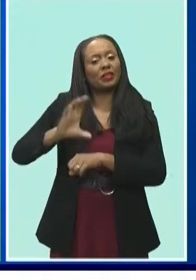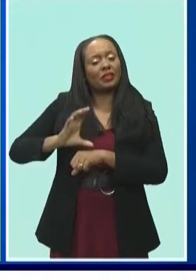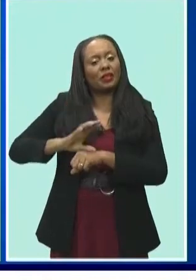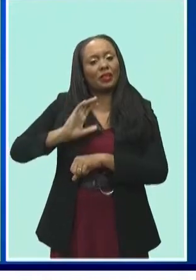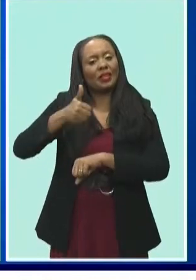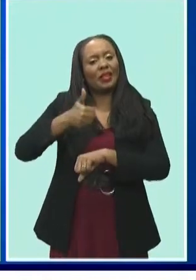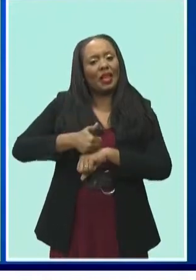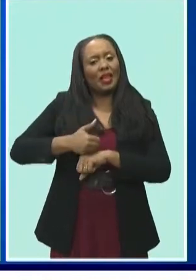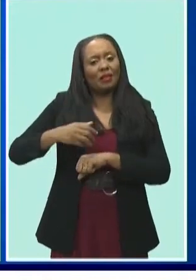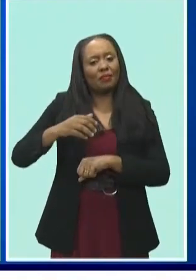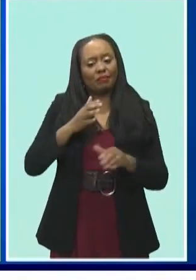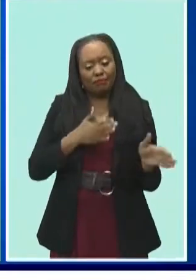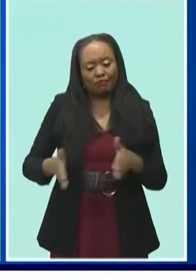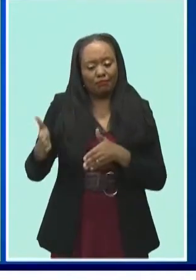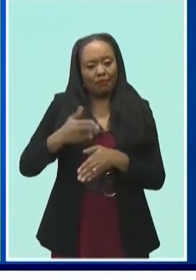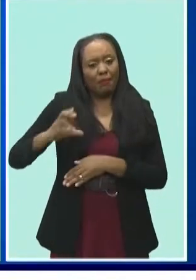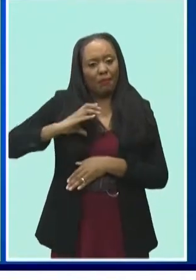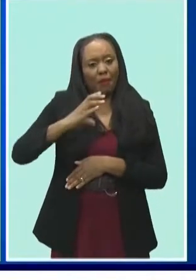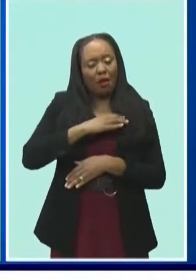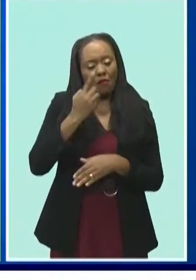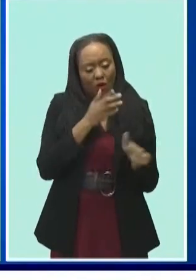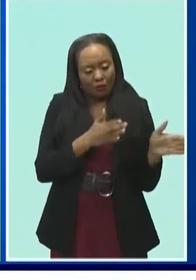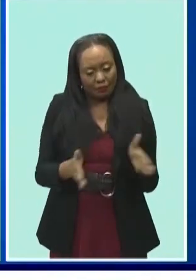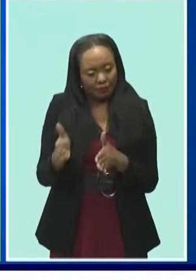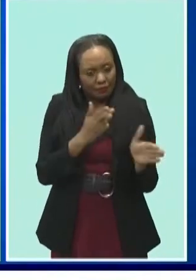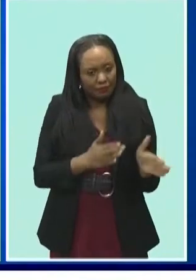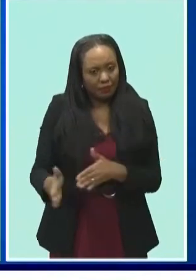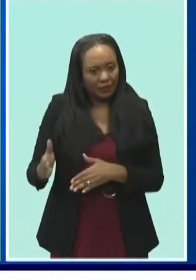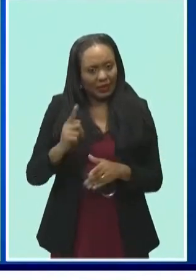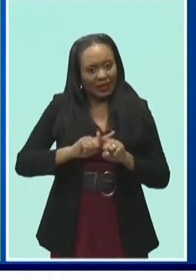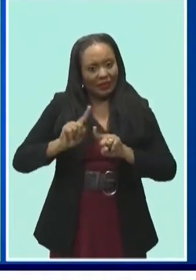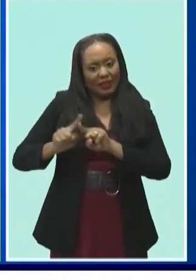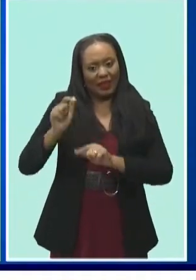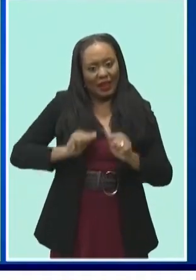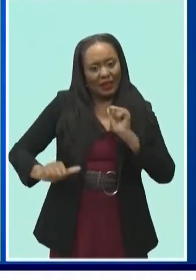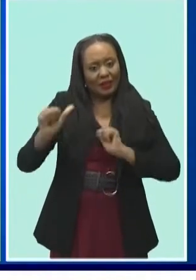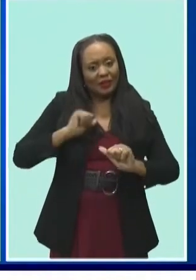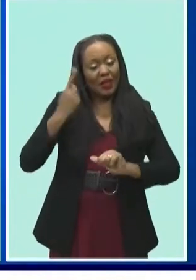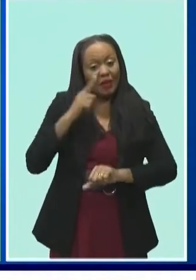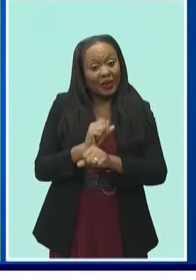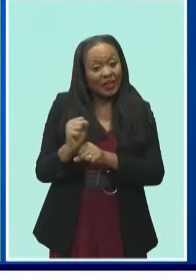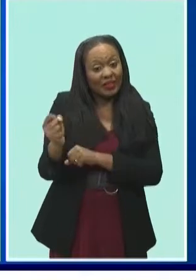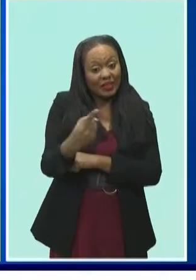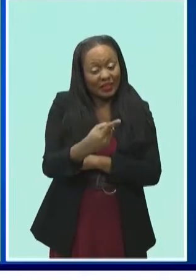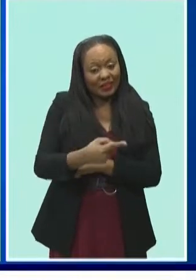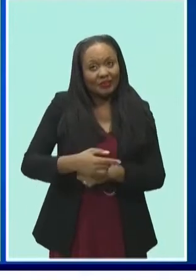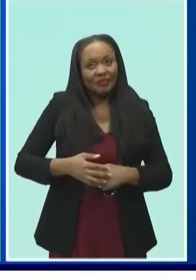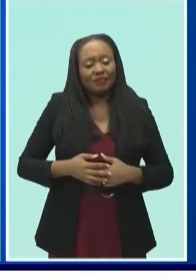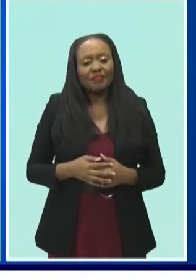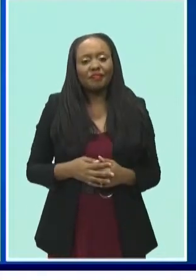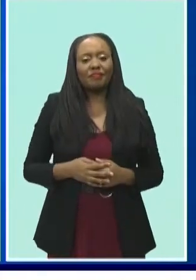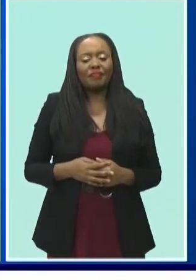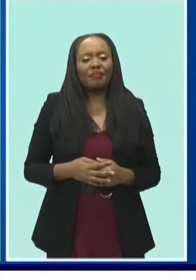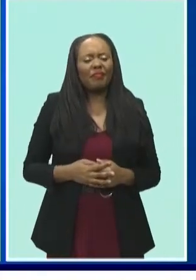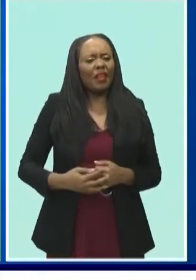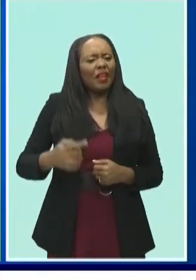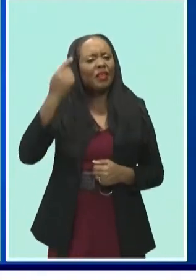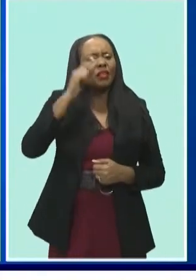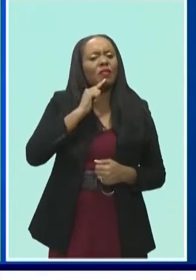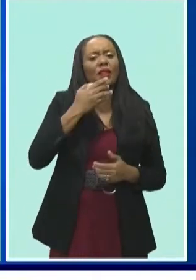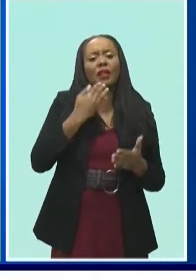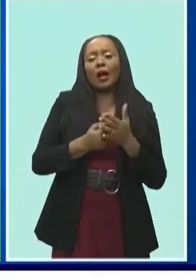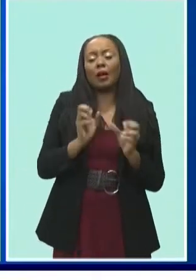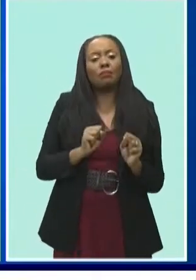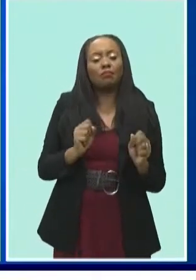organizing committee to coordinate the activities. I think it is a golden opportunity to give